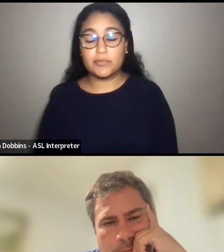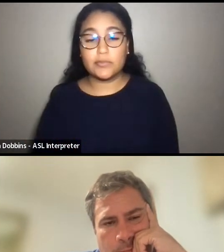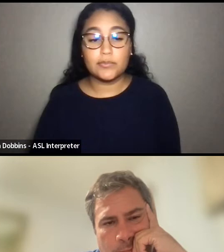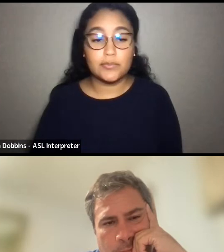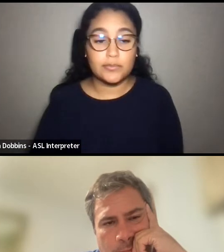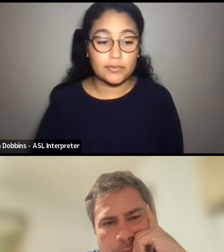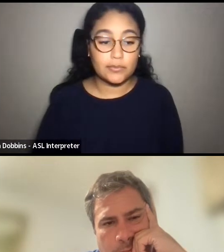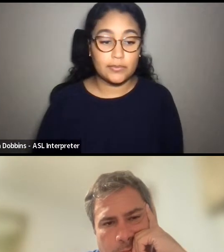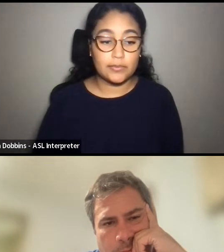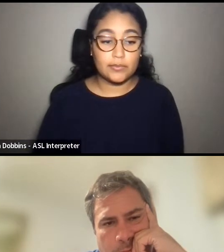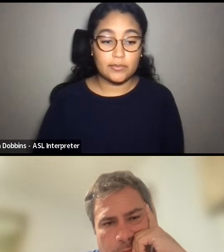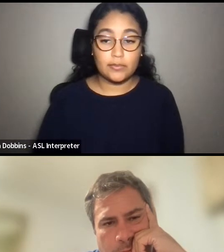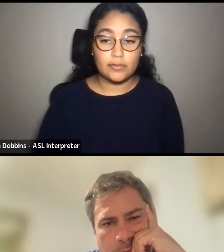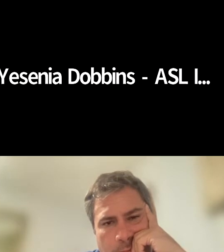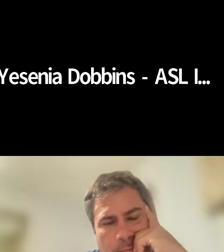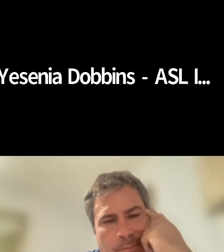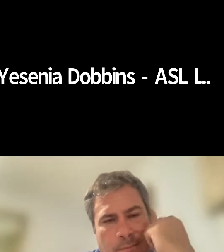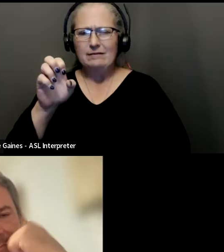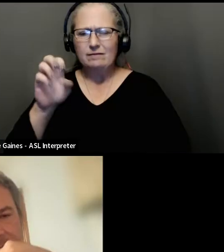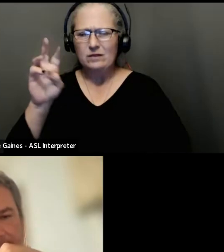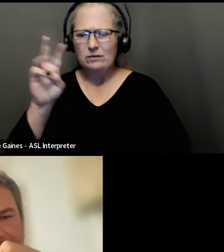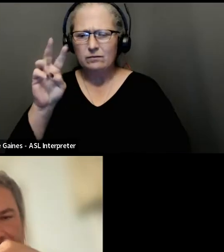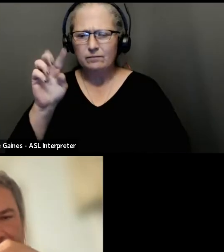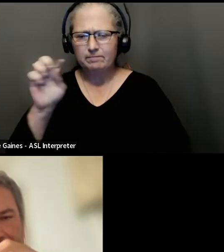Steve Weiss.